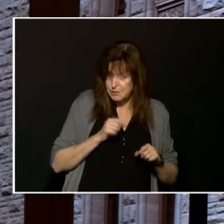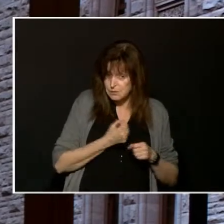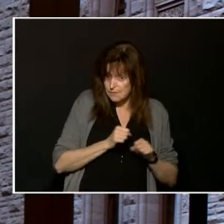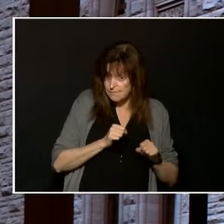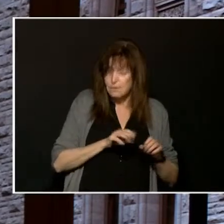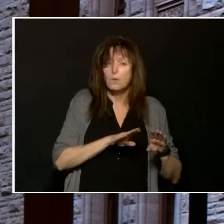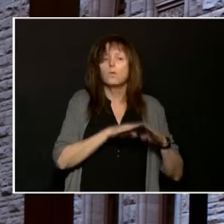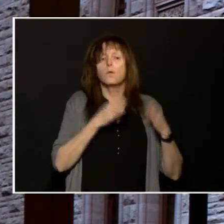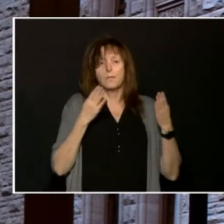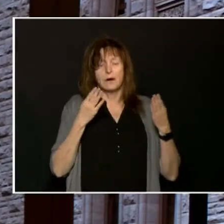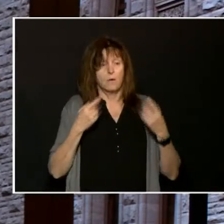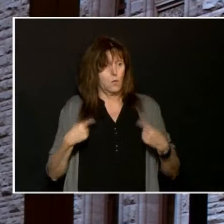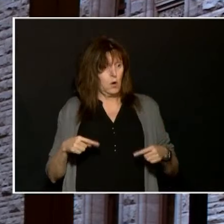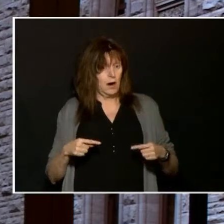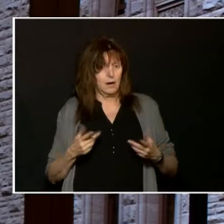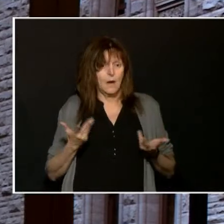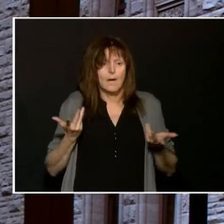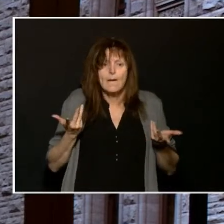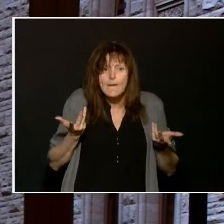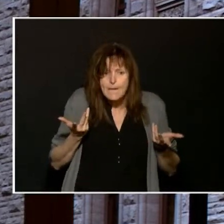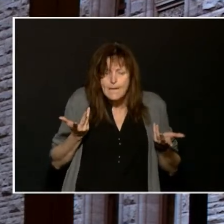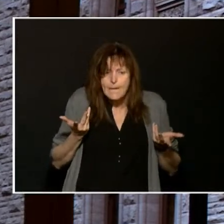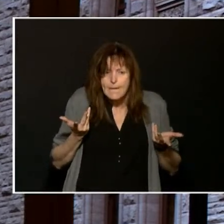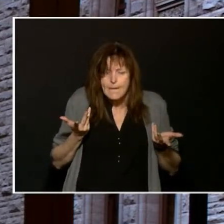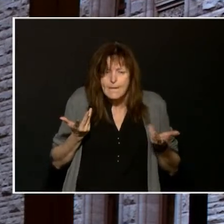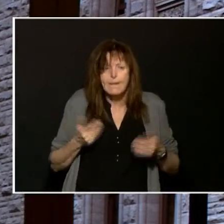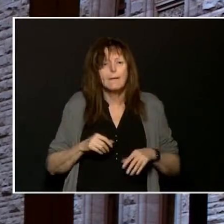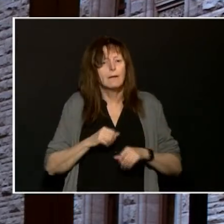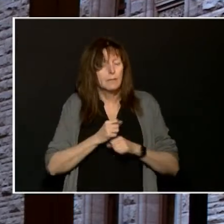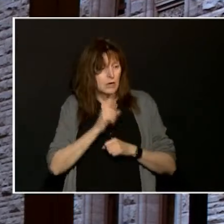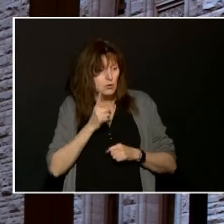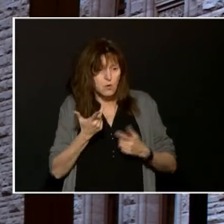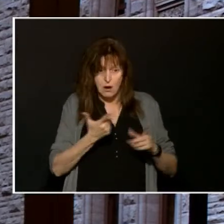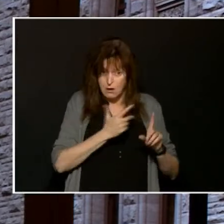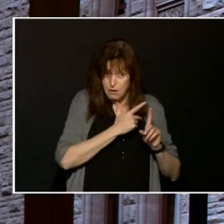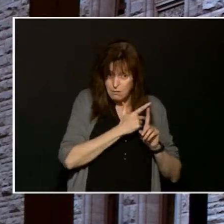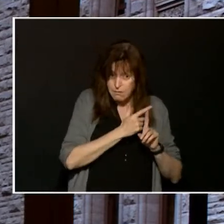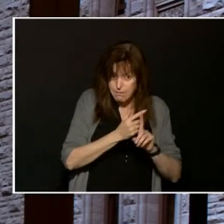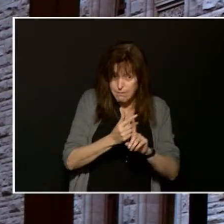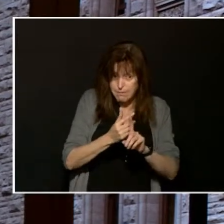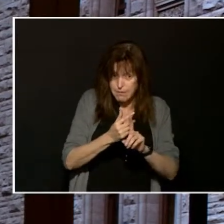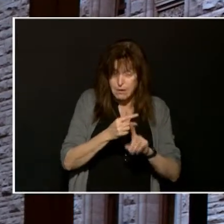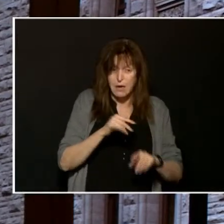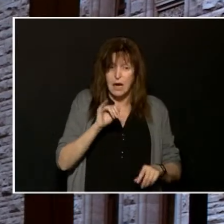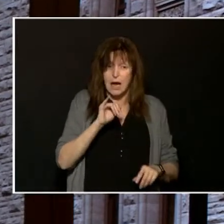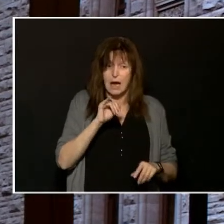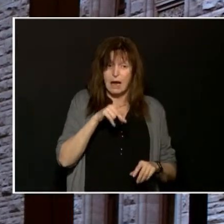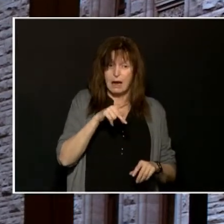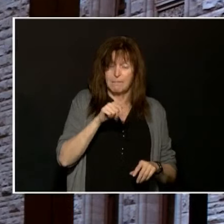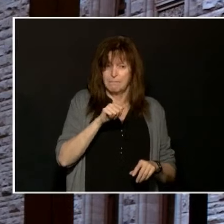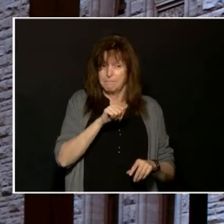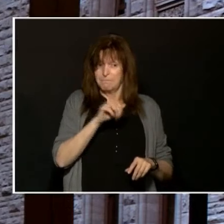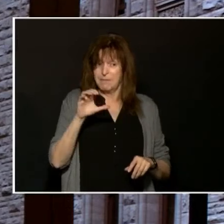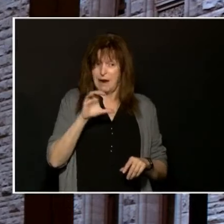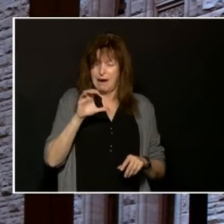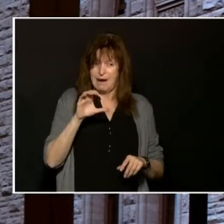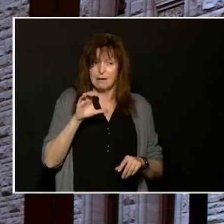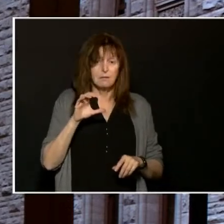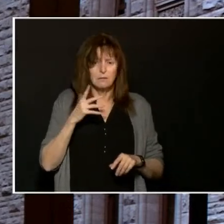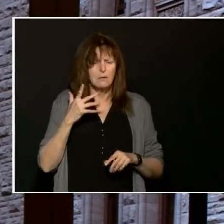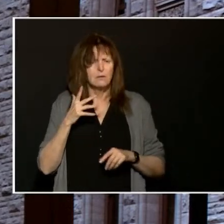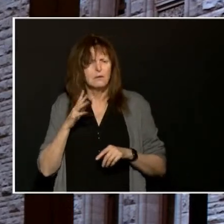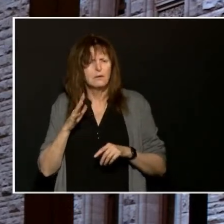sure the IPAC aspects are all there in place, and the parents, of course, are reassured and are satisfied for the safety and well-being of their